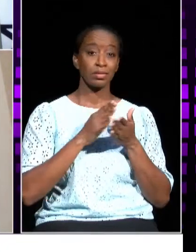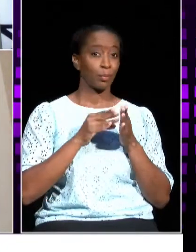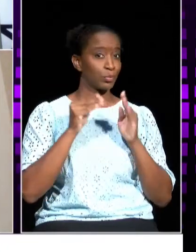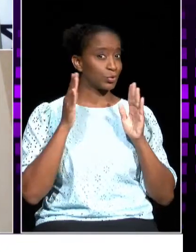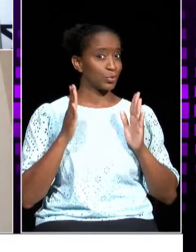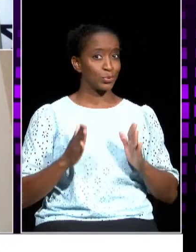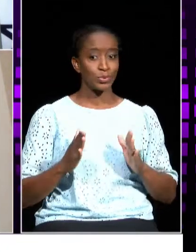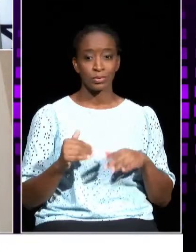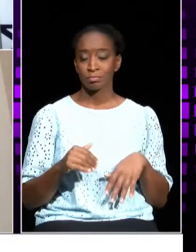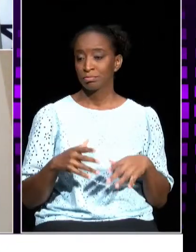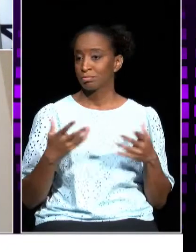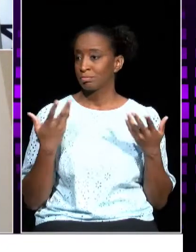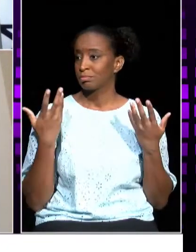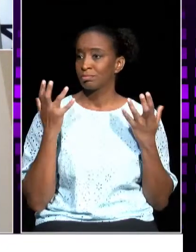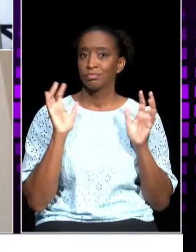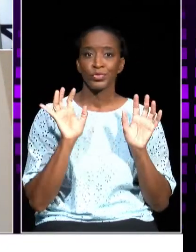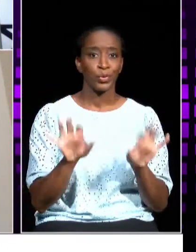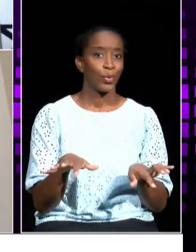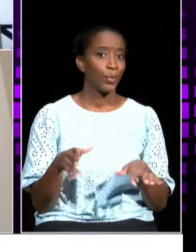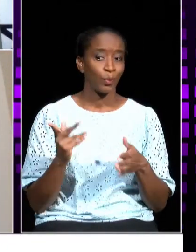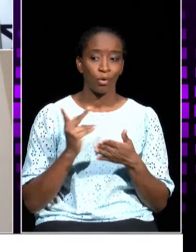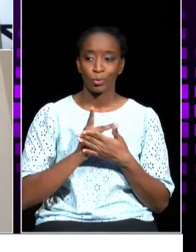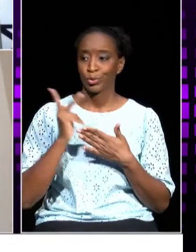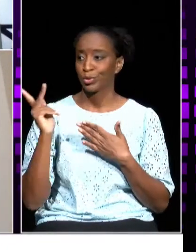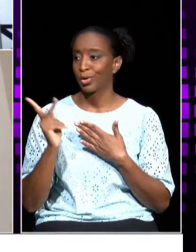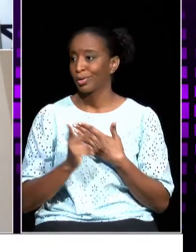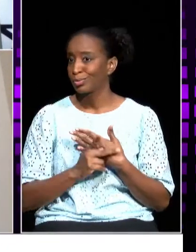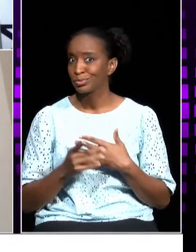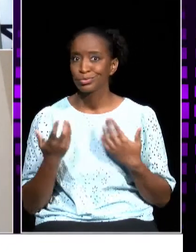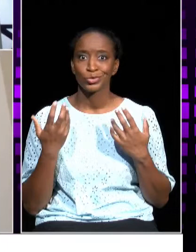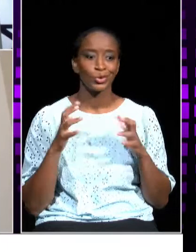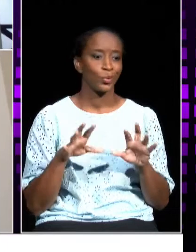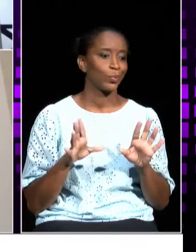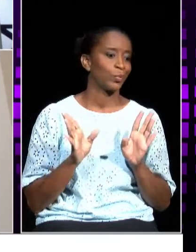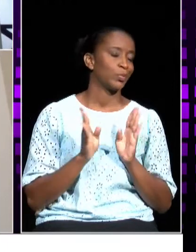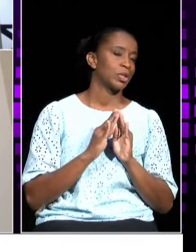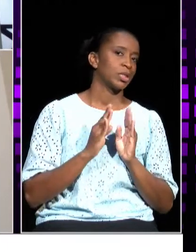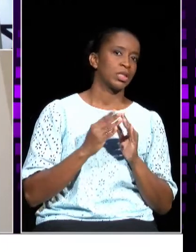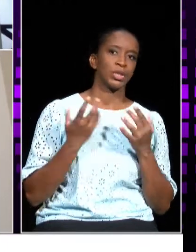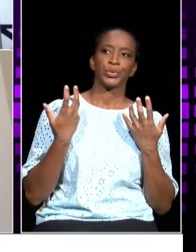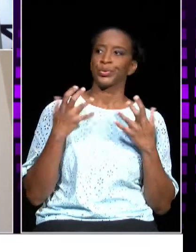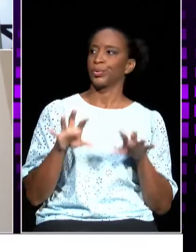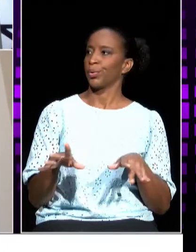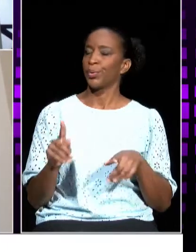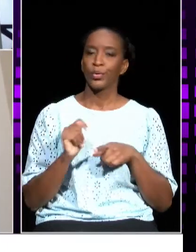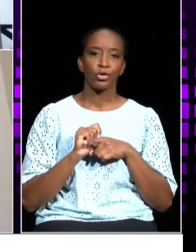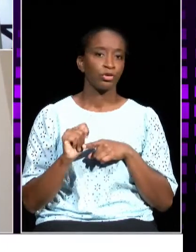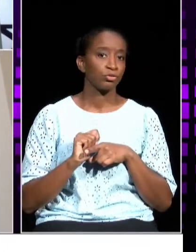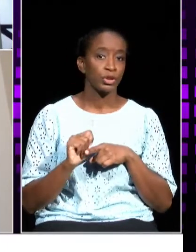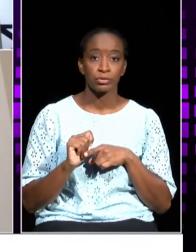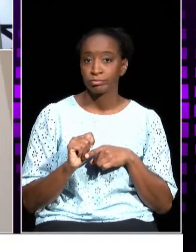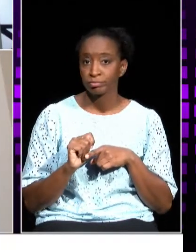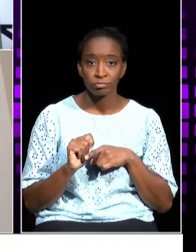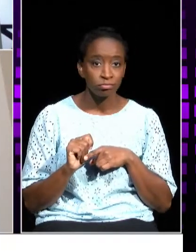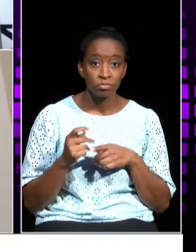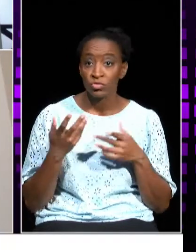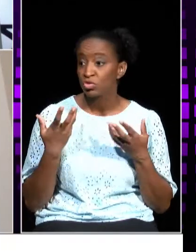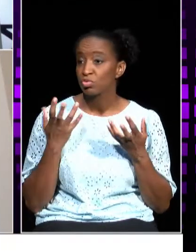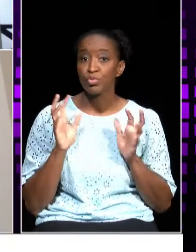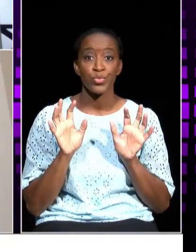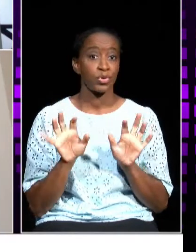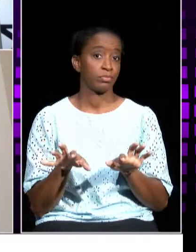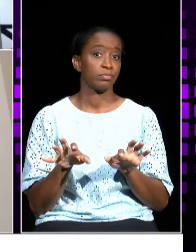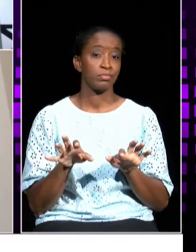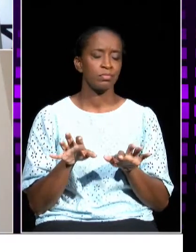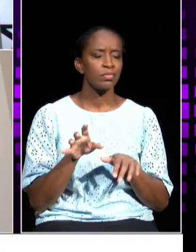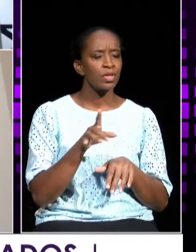a meeting, a program, a training, anything, no interest whatsoever? How do we connect with those